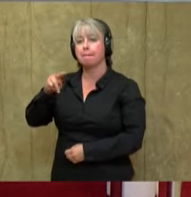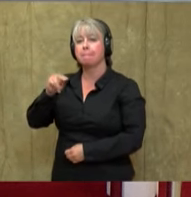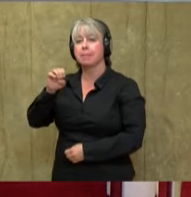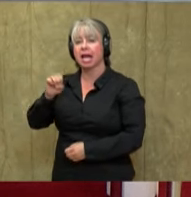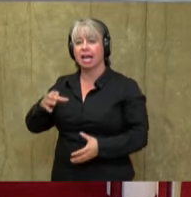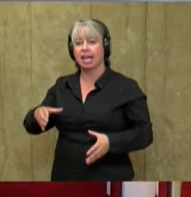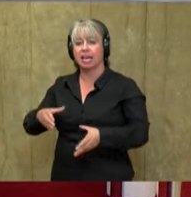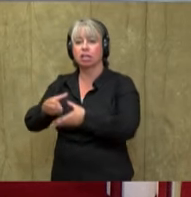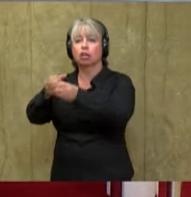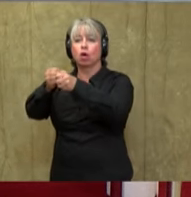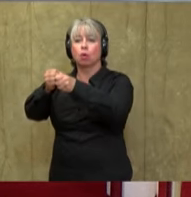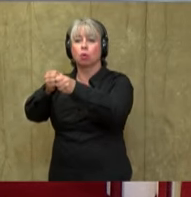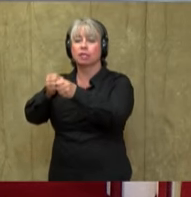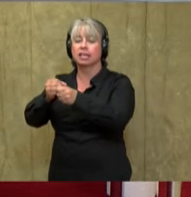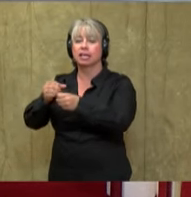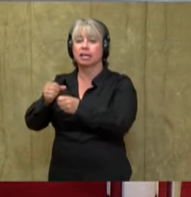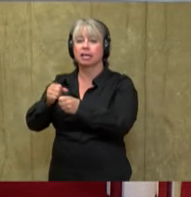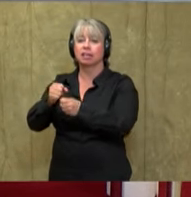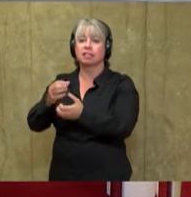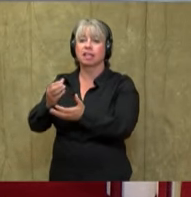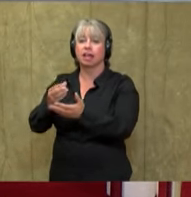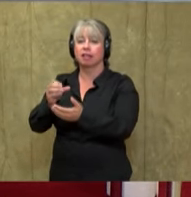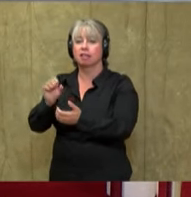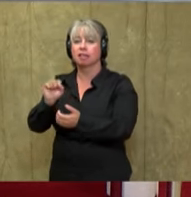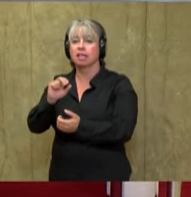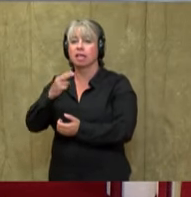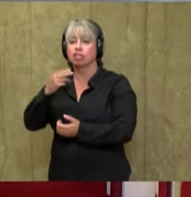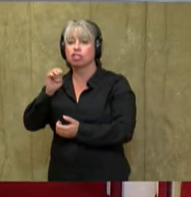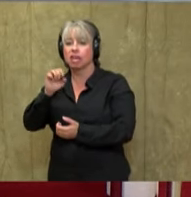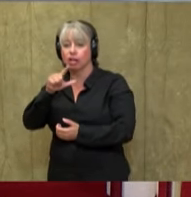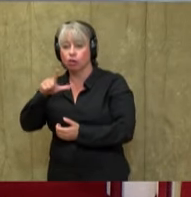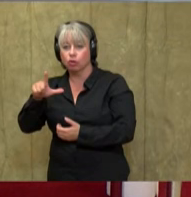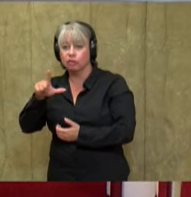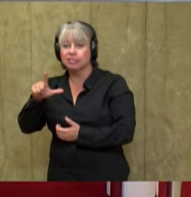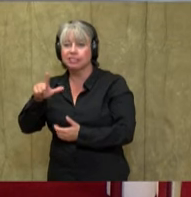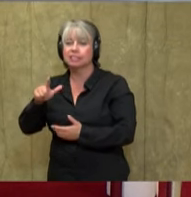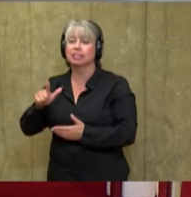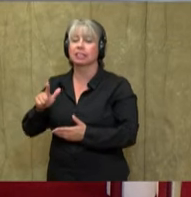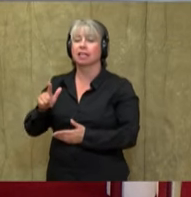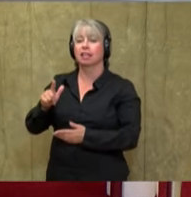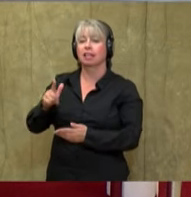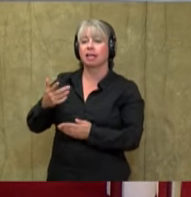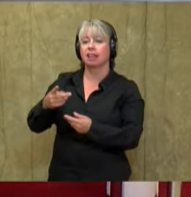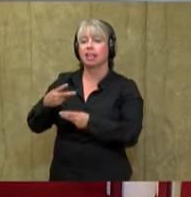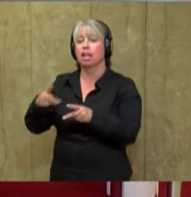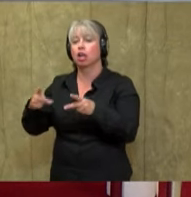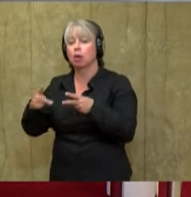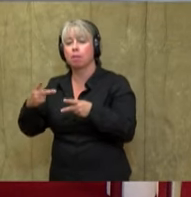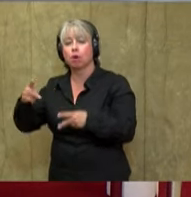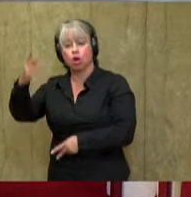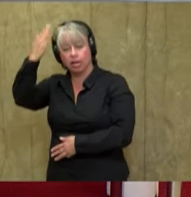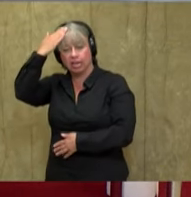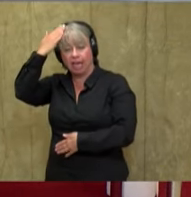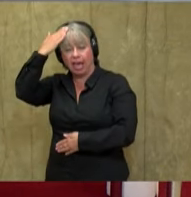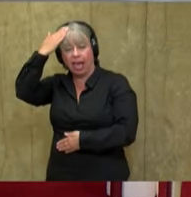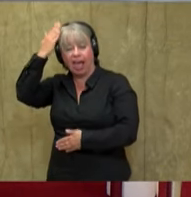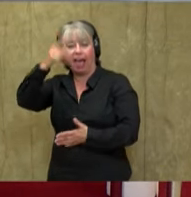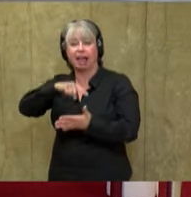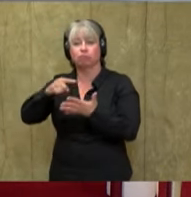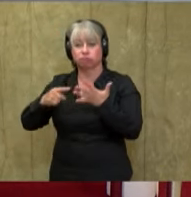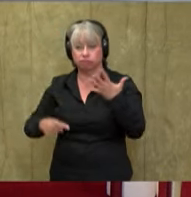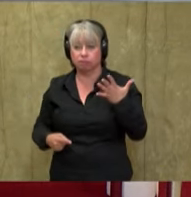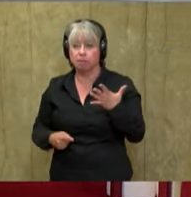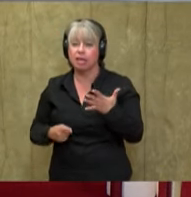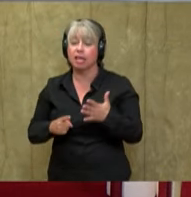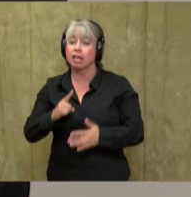cone, we have some seashells, they look like cones, and then we have a party hat. And I also have some examples here of